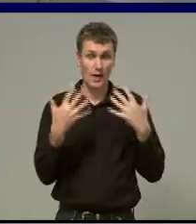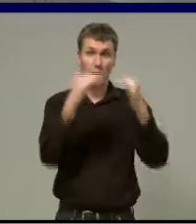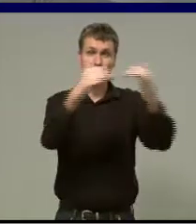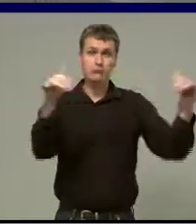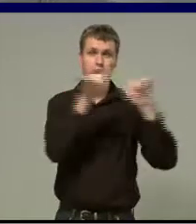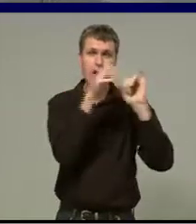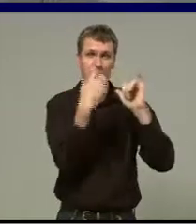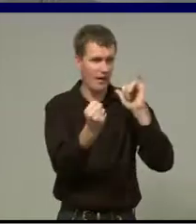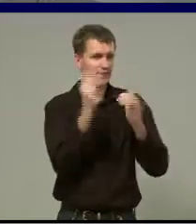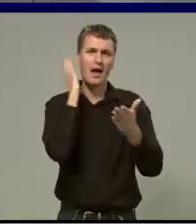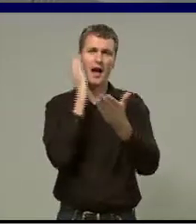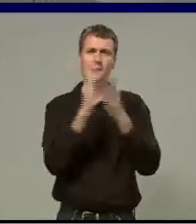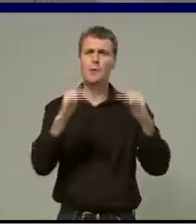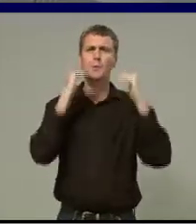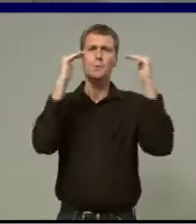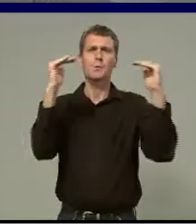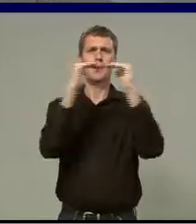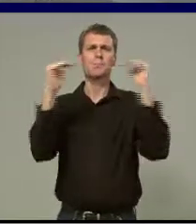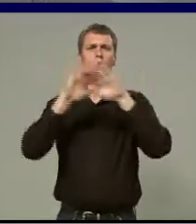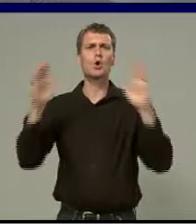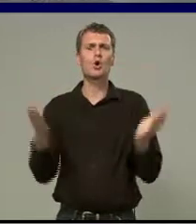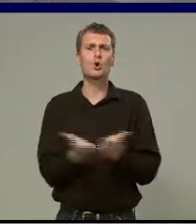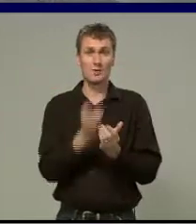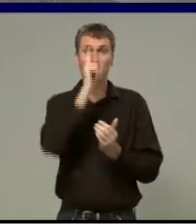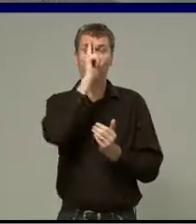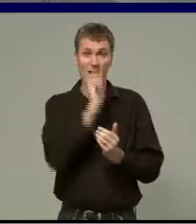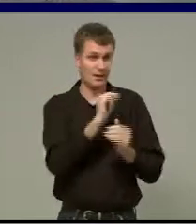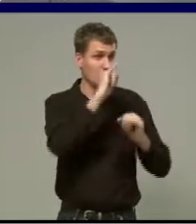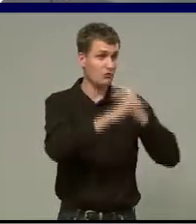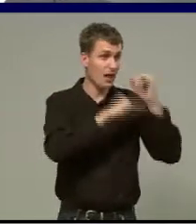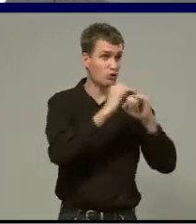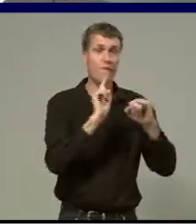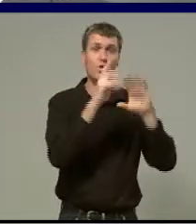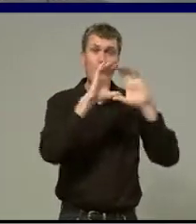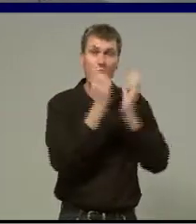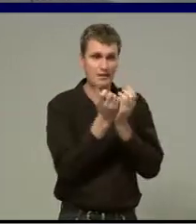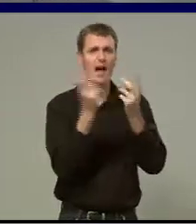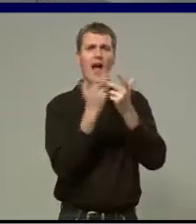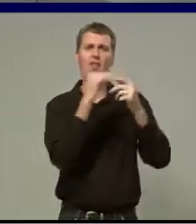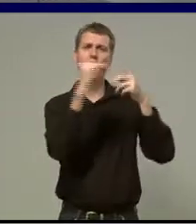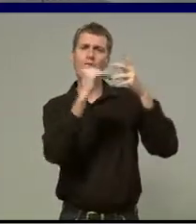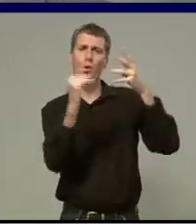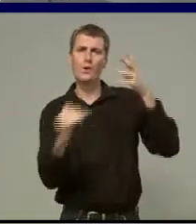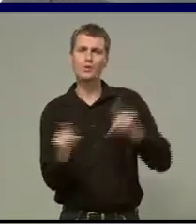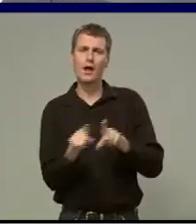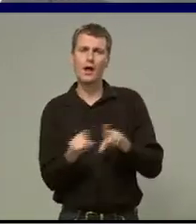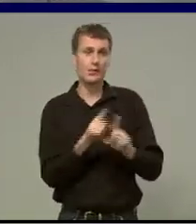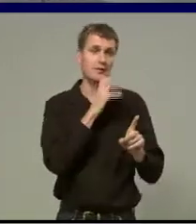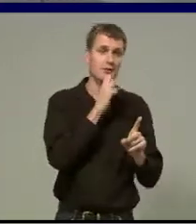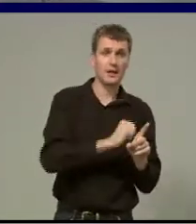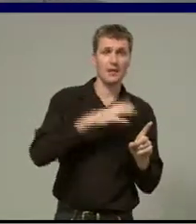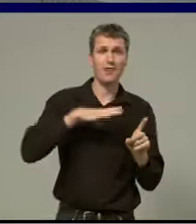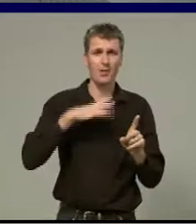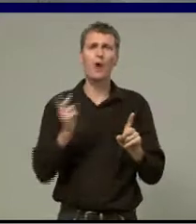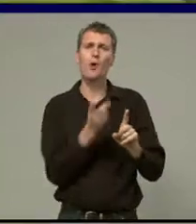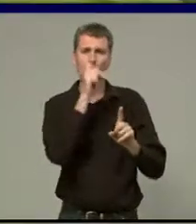class and which will host cricket matches at all levels, not just international and first class, but at all levels, and both male